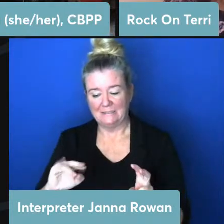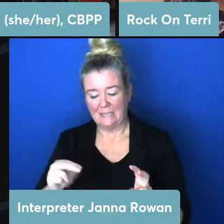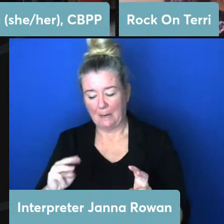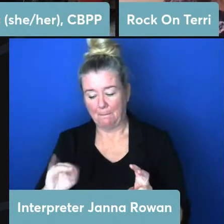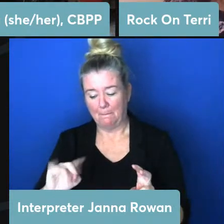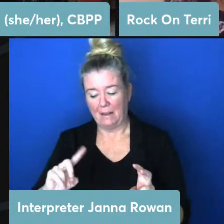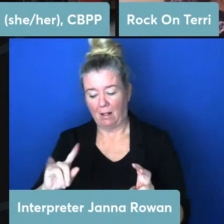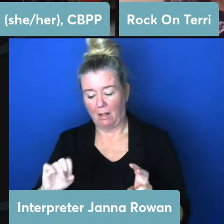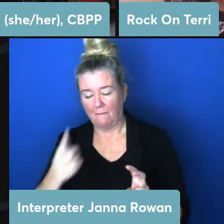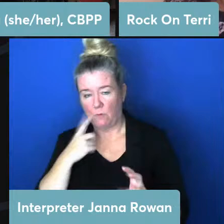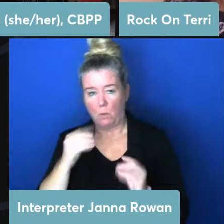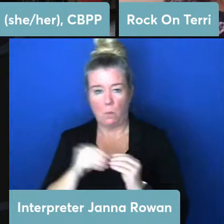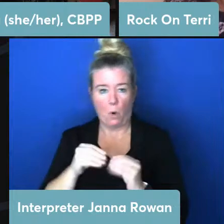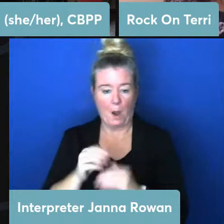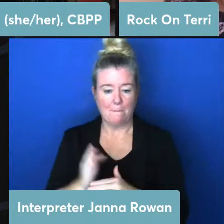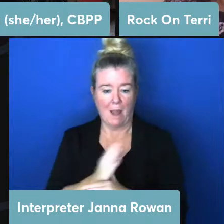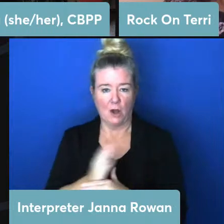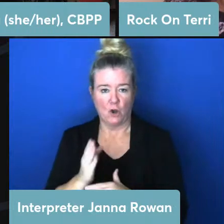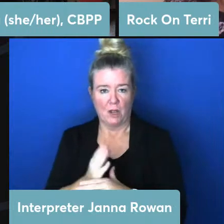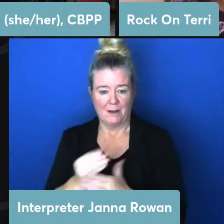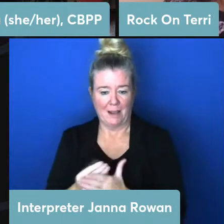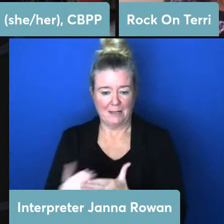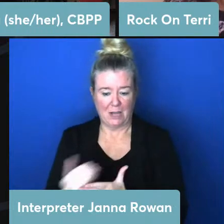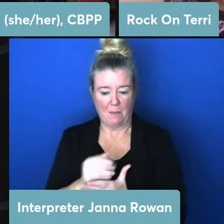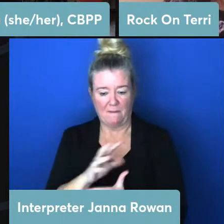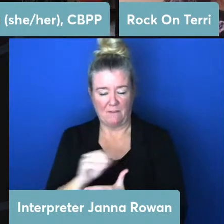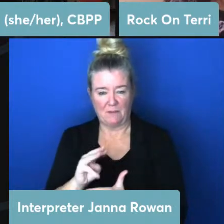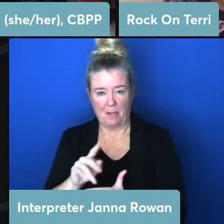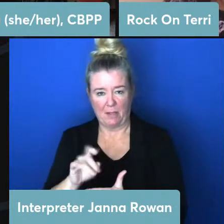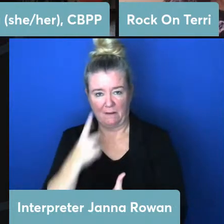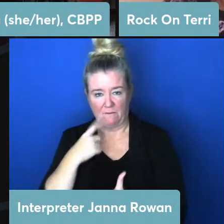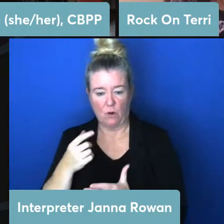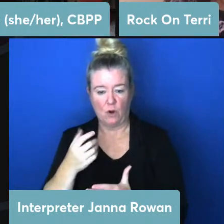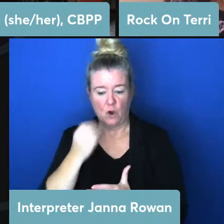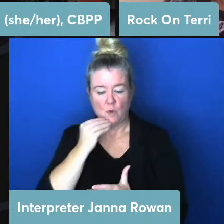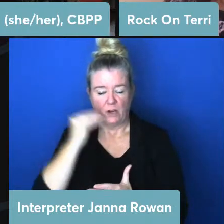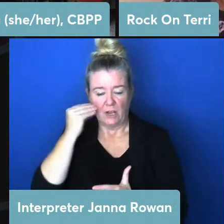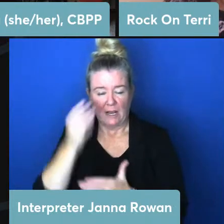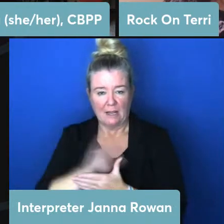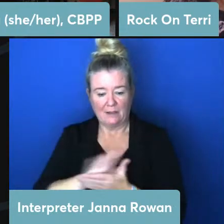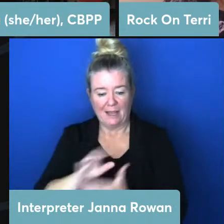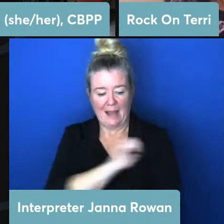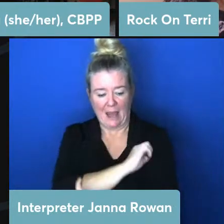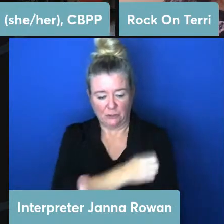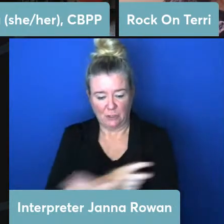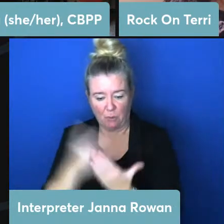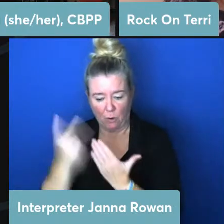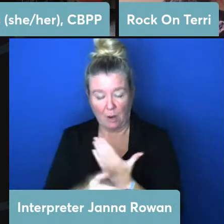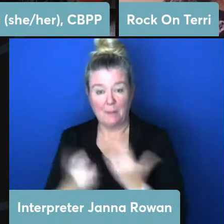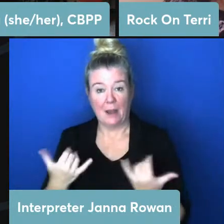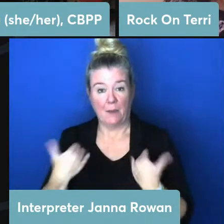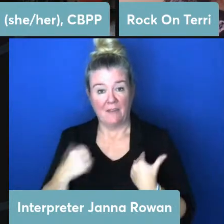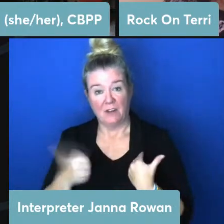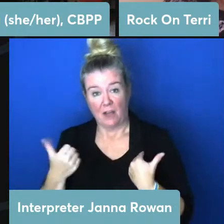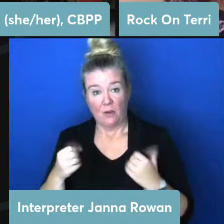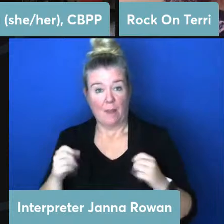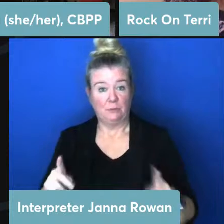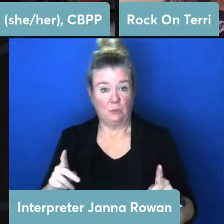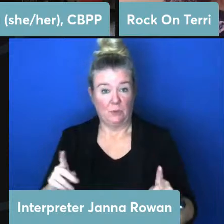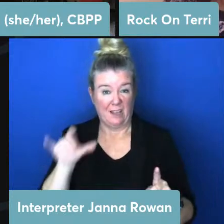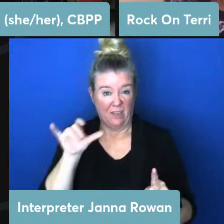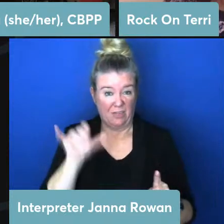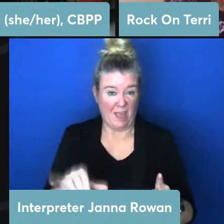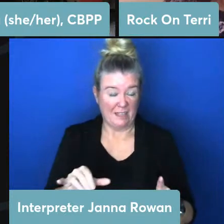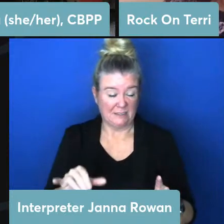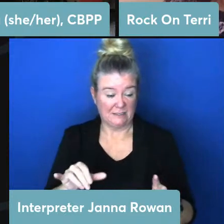more moderate income families and $50 million for residential clean energy programs. And now we have another opportunity, and that's